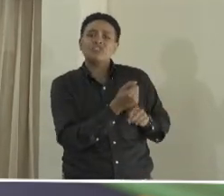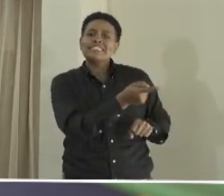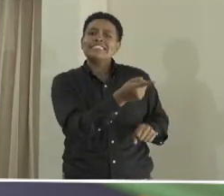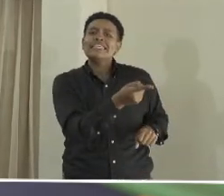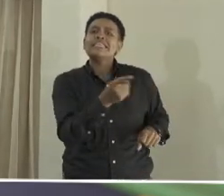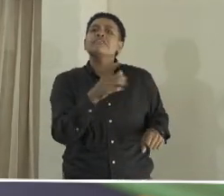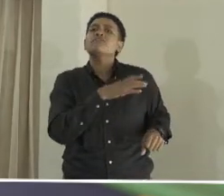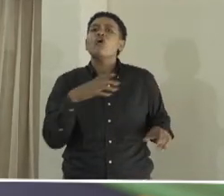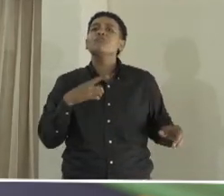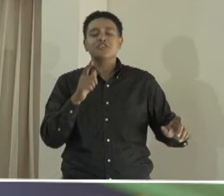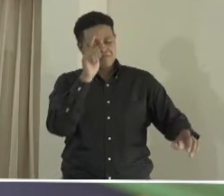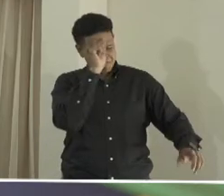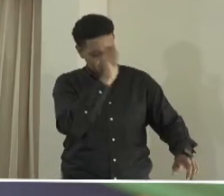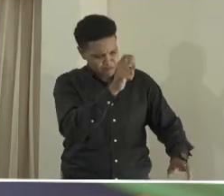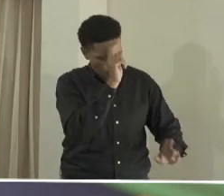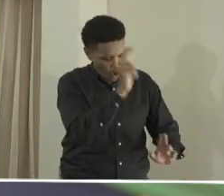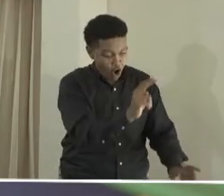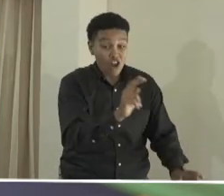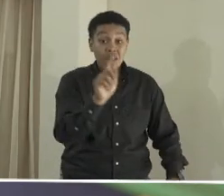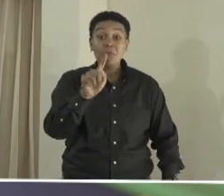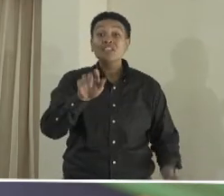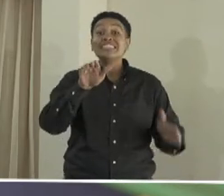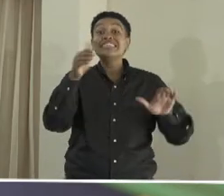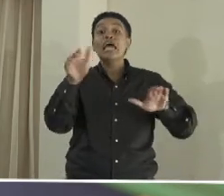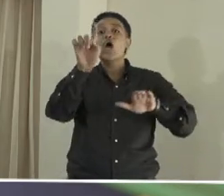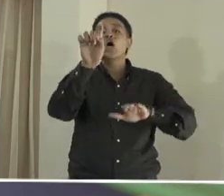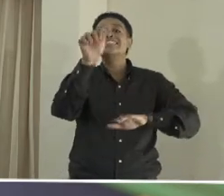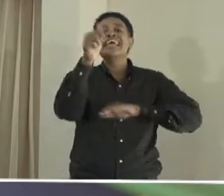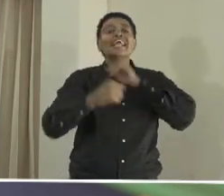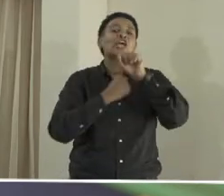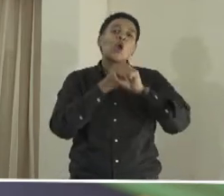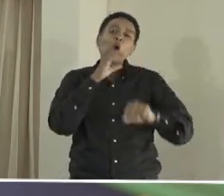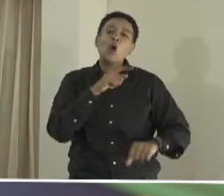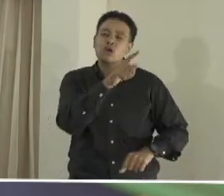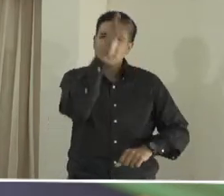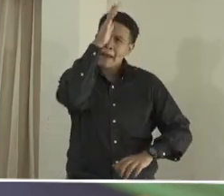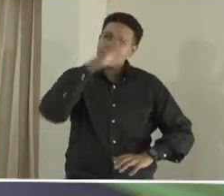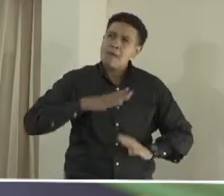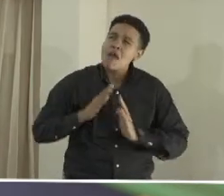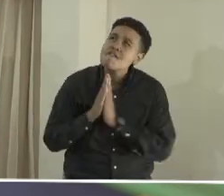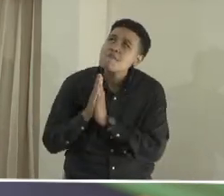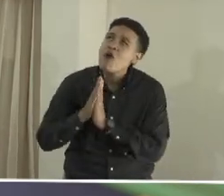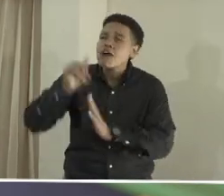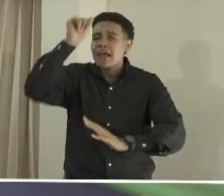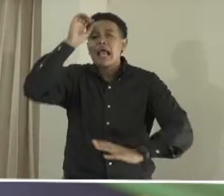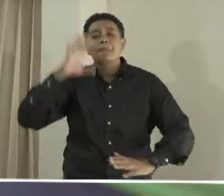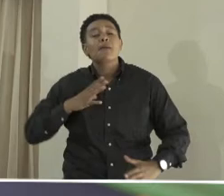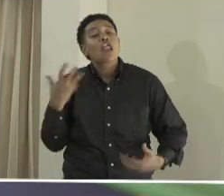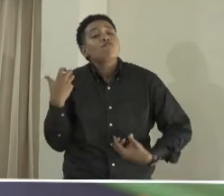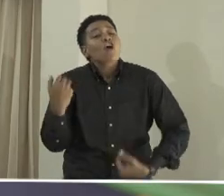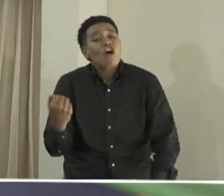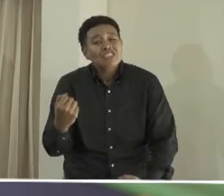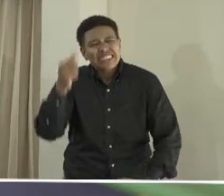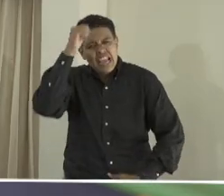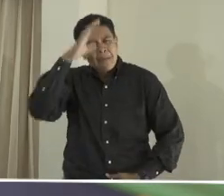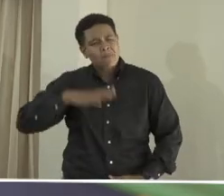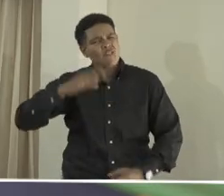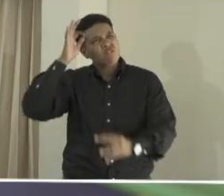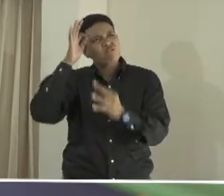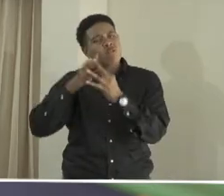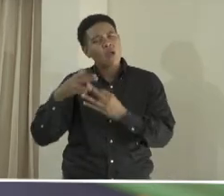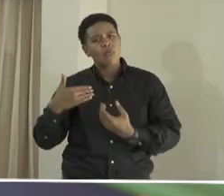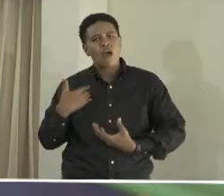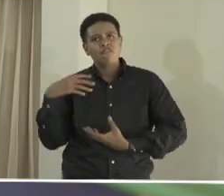110 years, but he was a man of prayer. He was a man of courage. He was a man of faith.